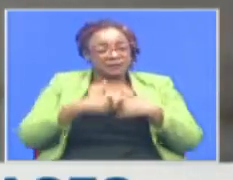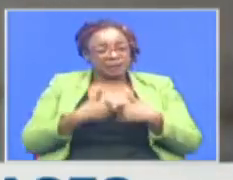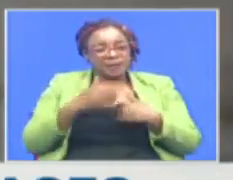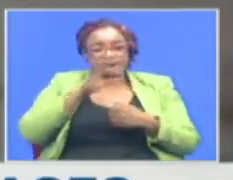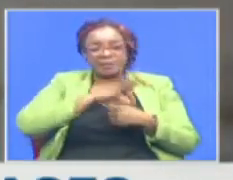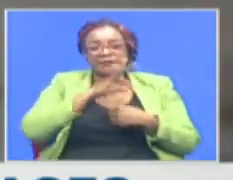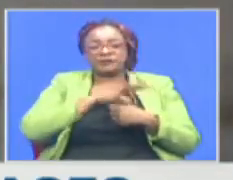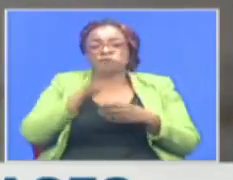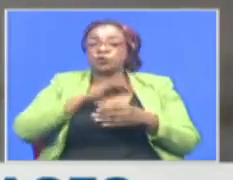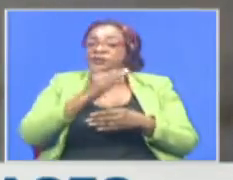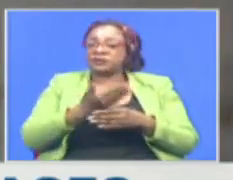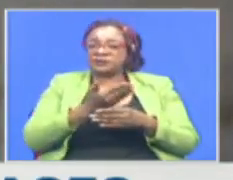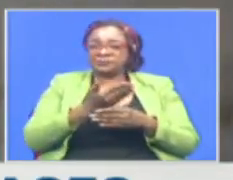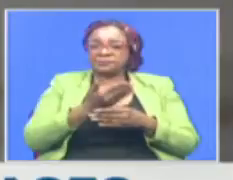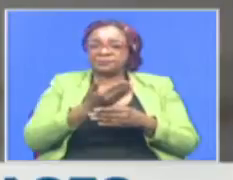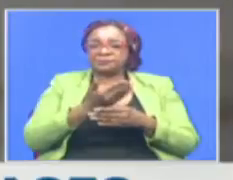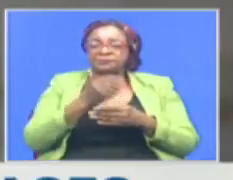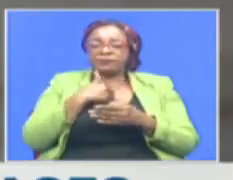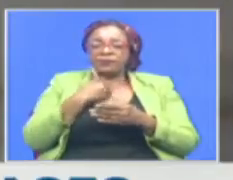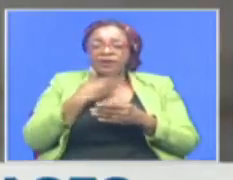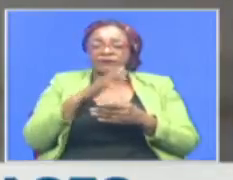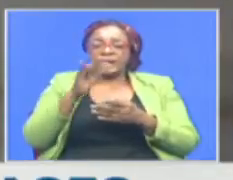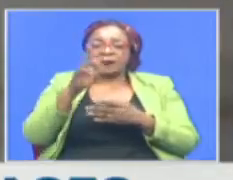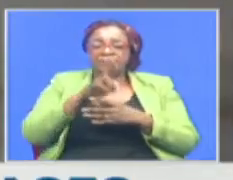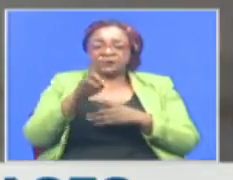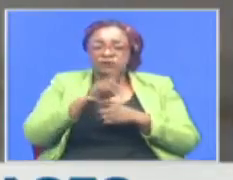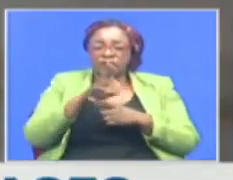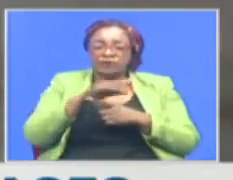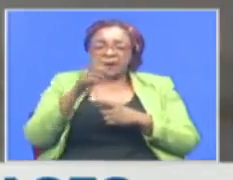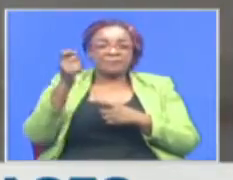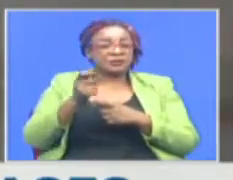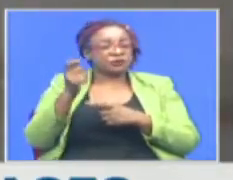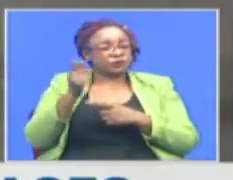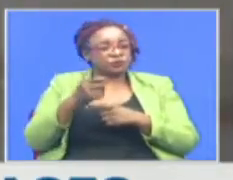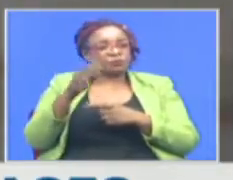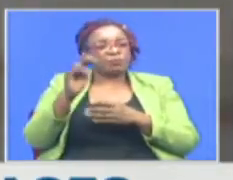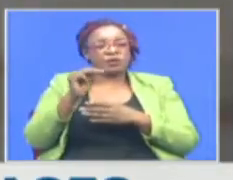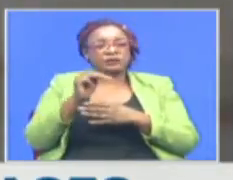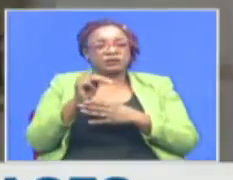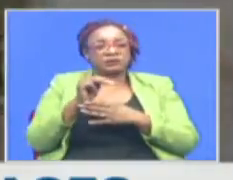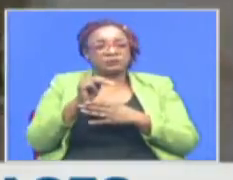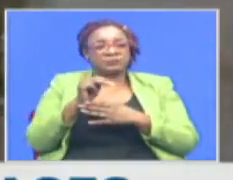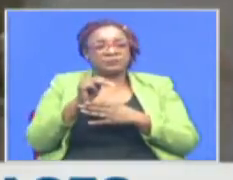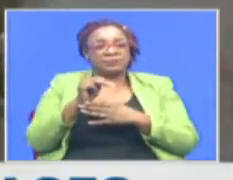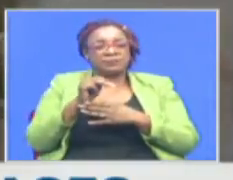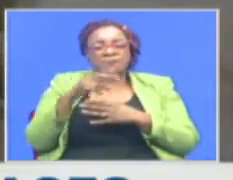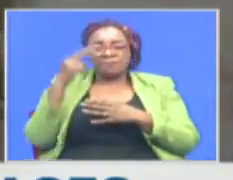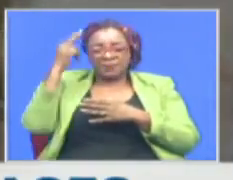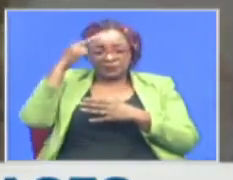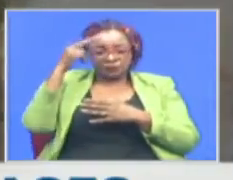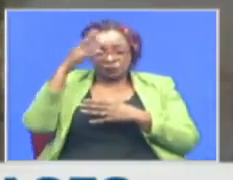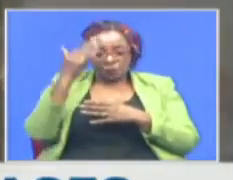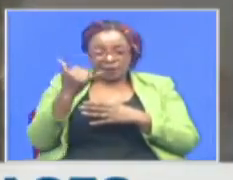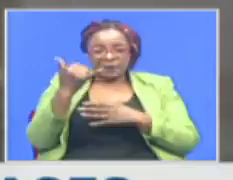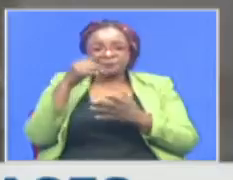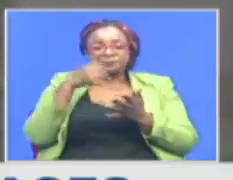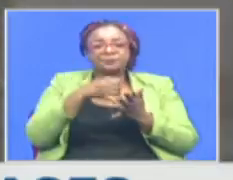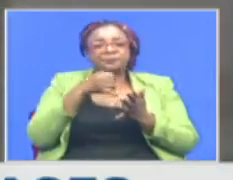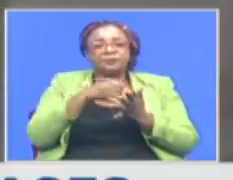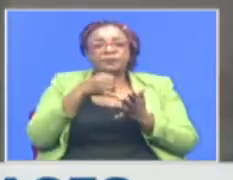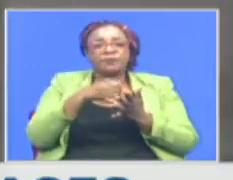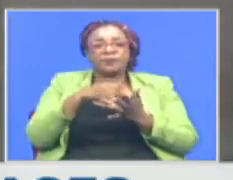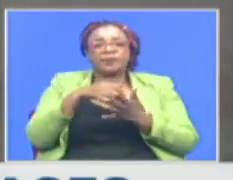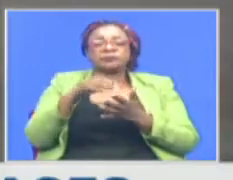Benefits Authority to assess the uptake of pension-backed mortgages. The reasons why include high